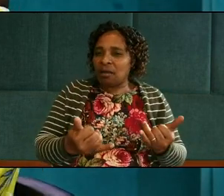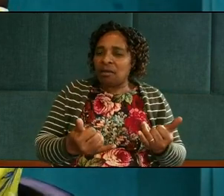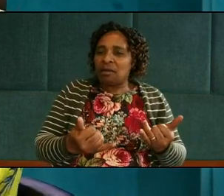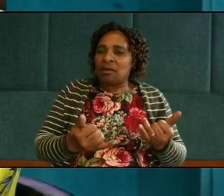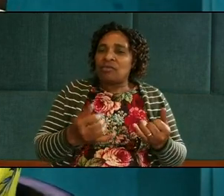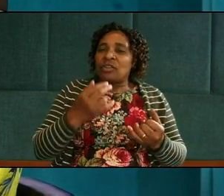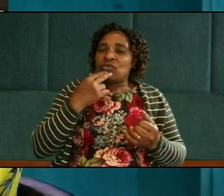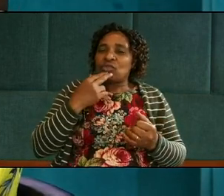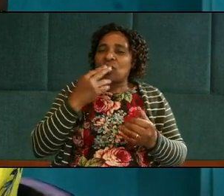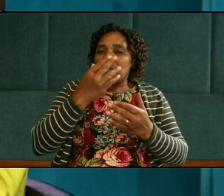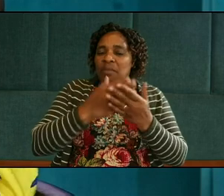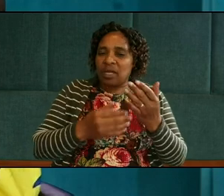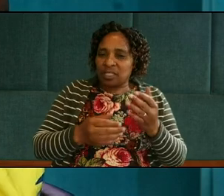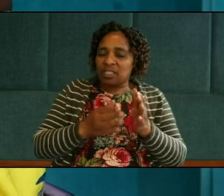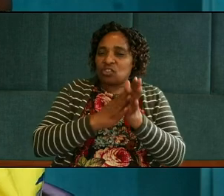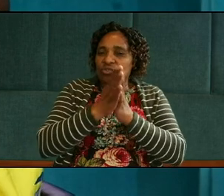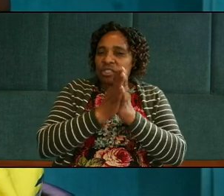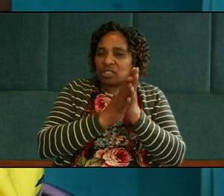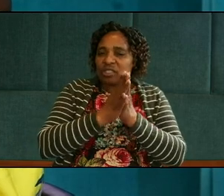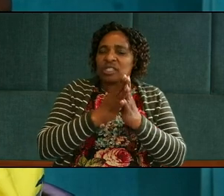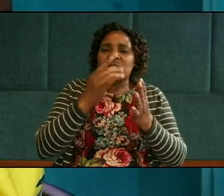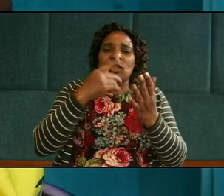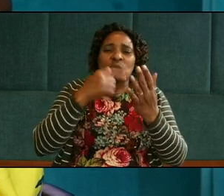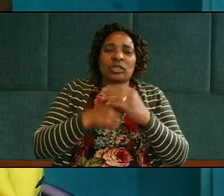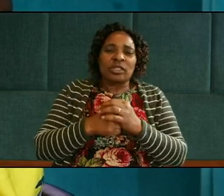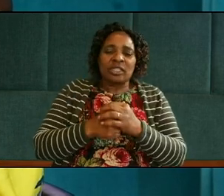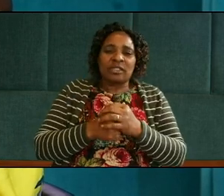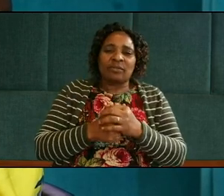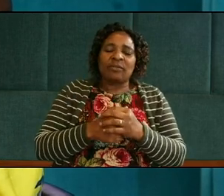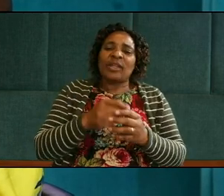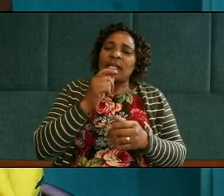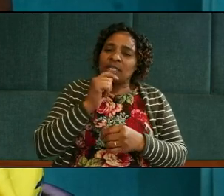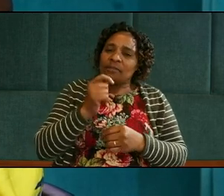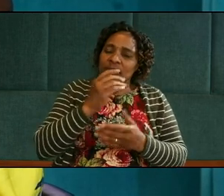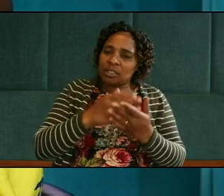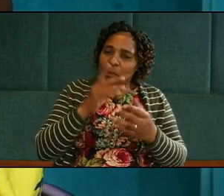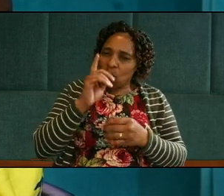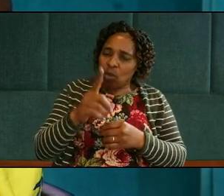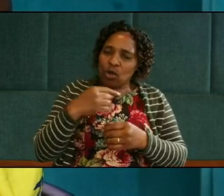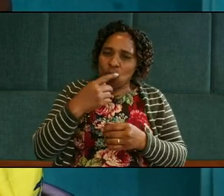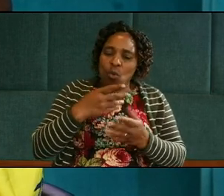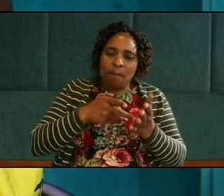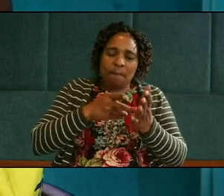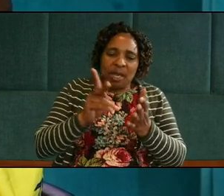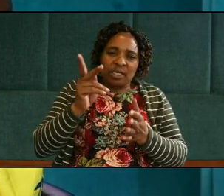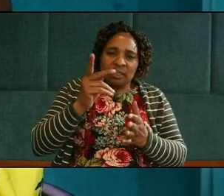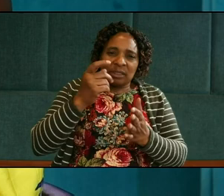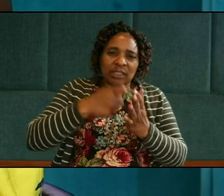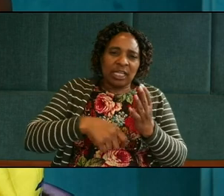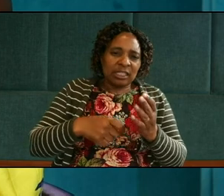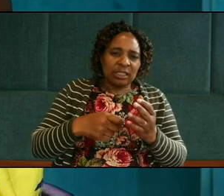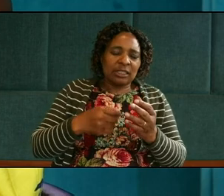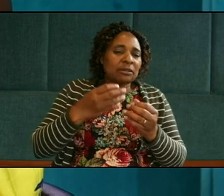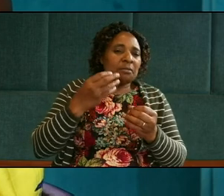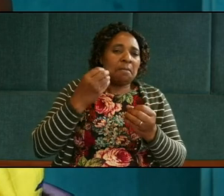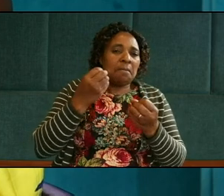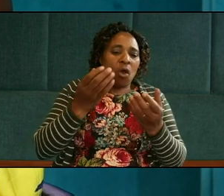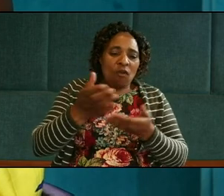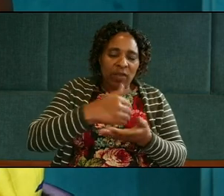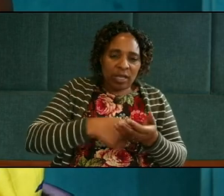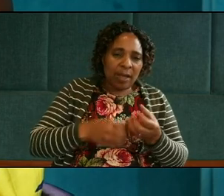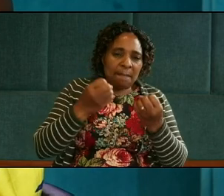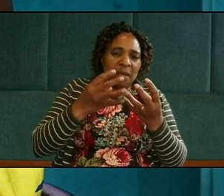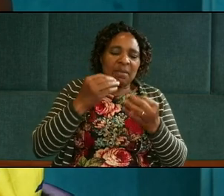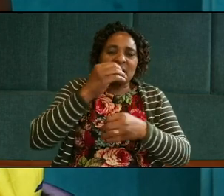the Tuesday part was a bit interesting. It says that interview someone who has faithfully paid tithes and offerings for many years. Ask the giver